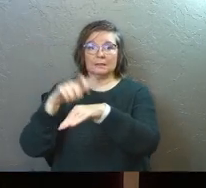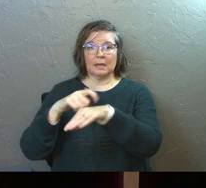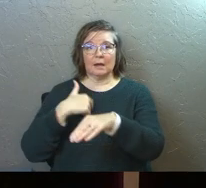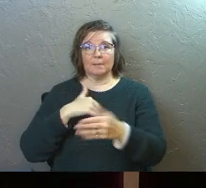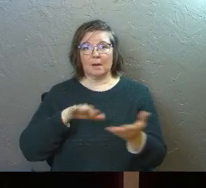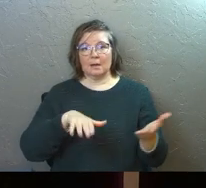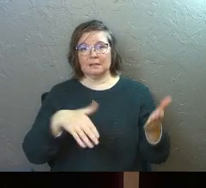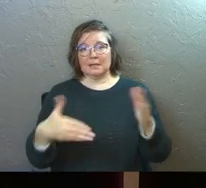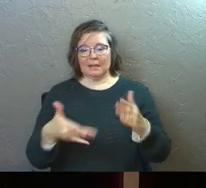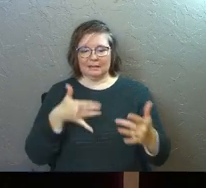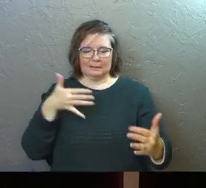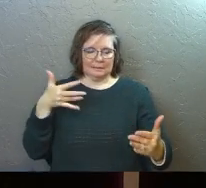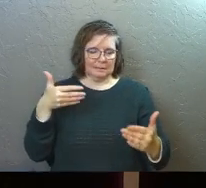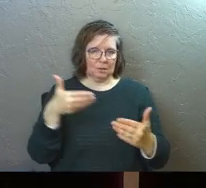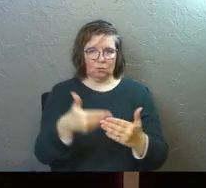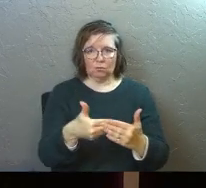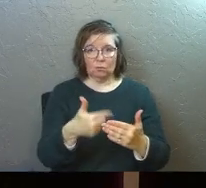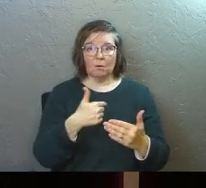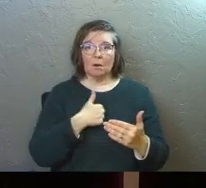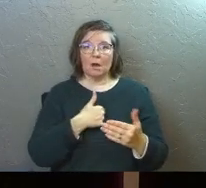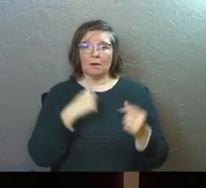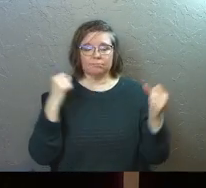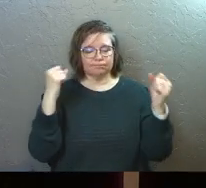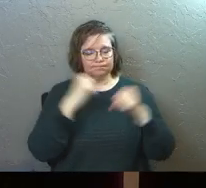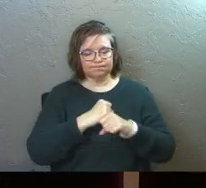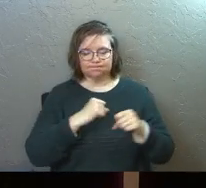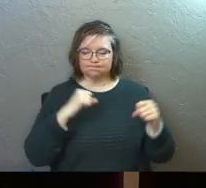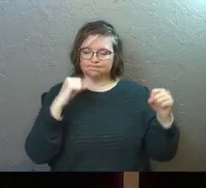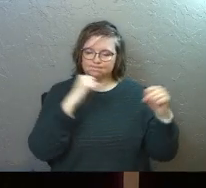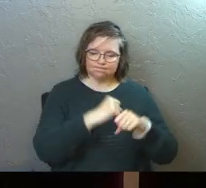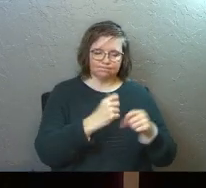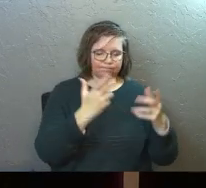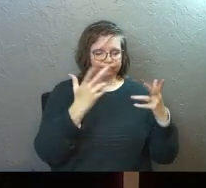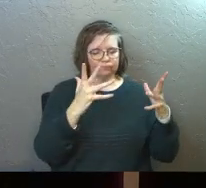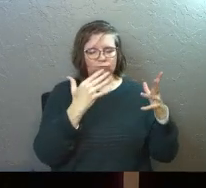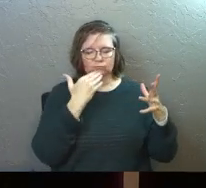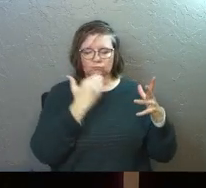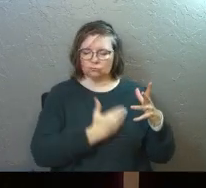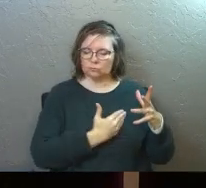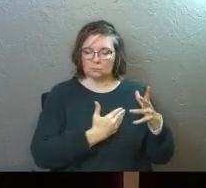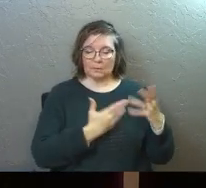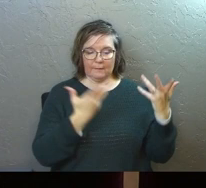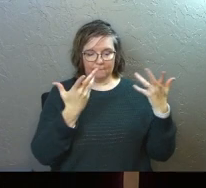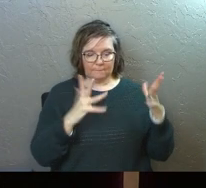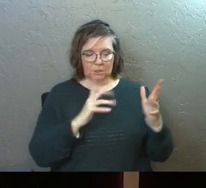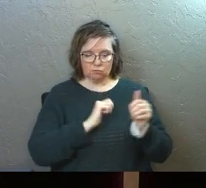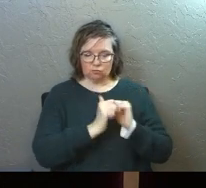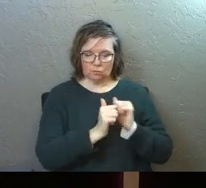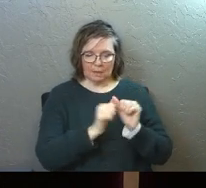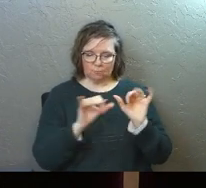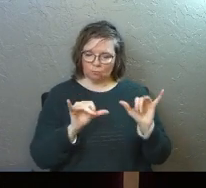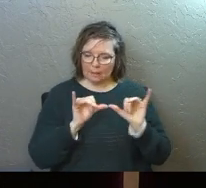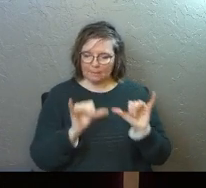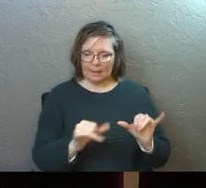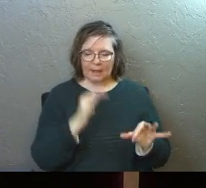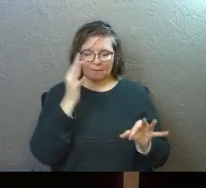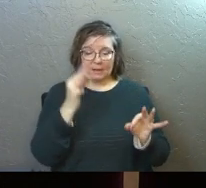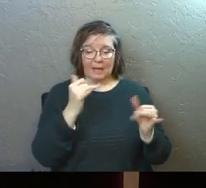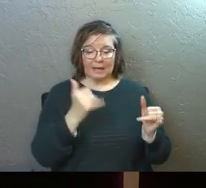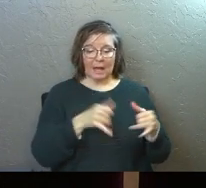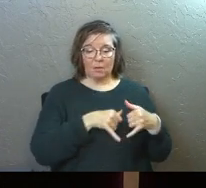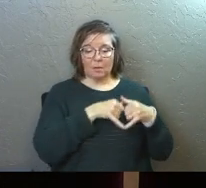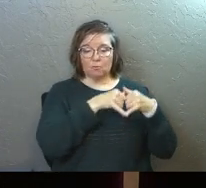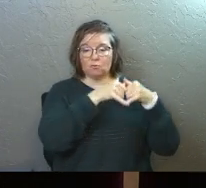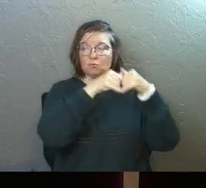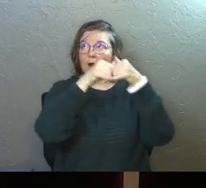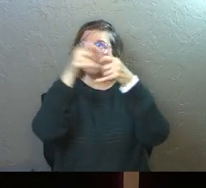of my death is near. I have fought the good fight. I have finished the race. I have remained faithful. And now the